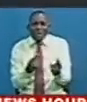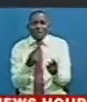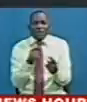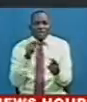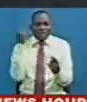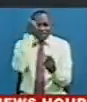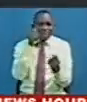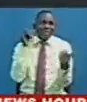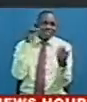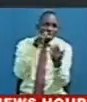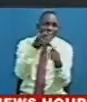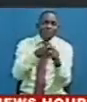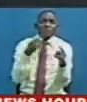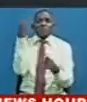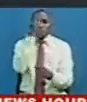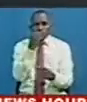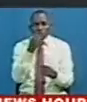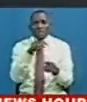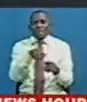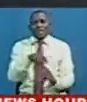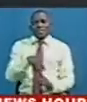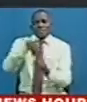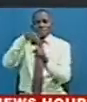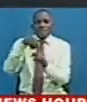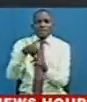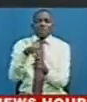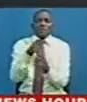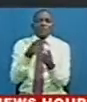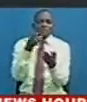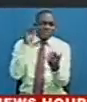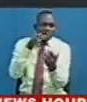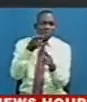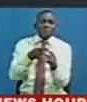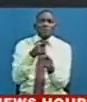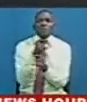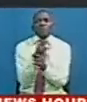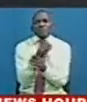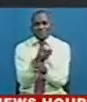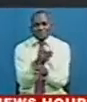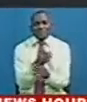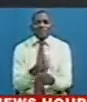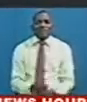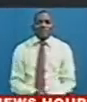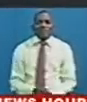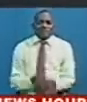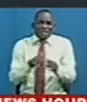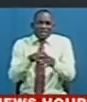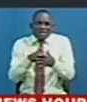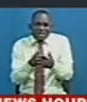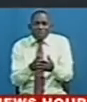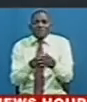expect from Europe, and especially what are you expecting from Germany? How